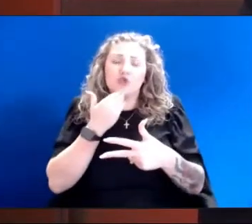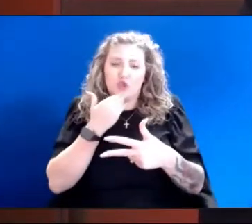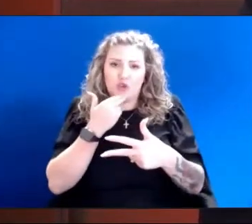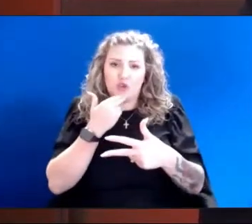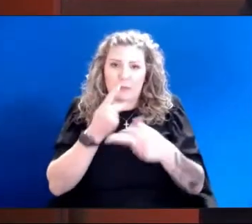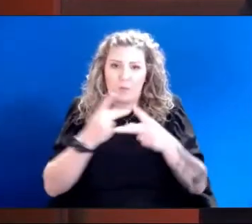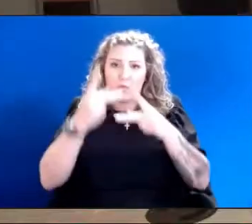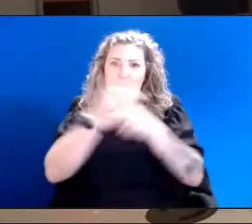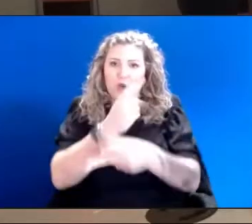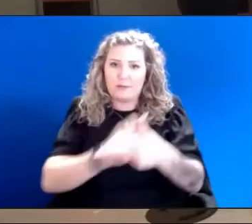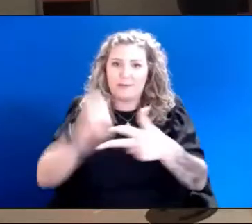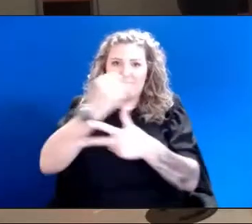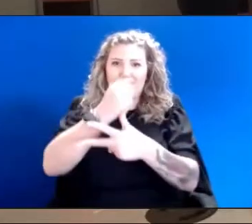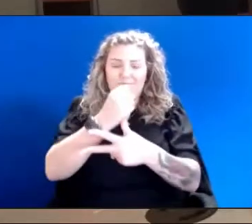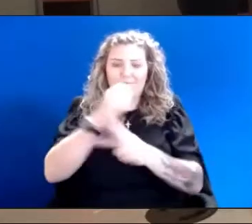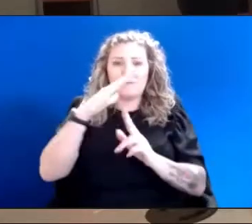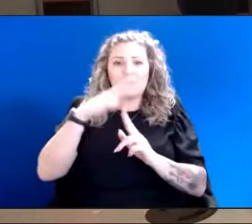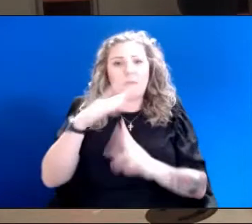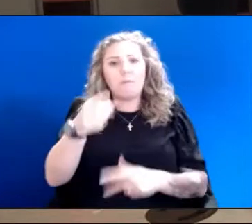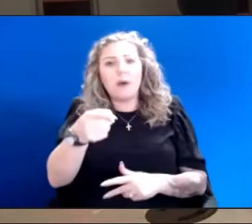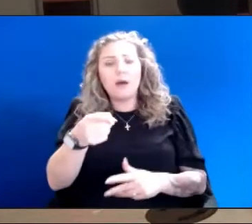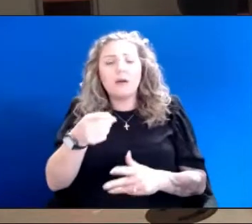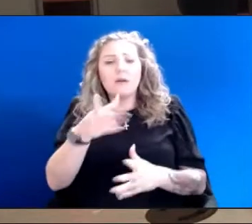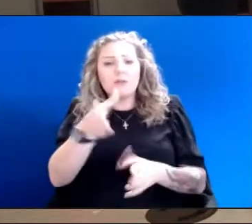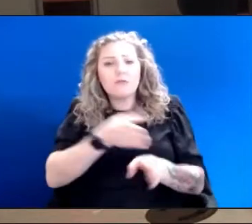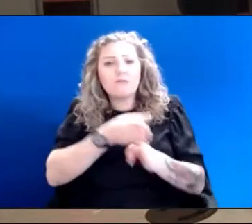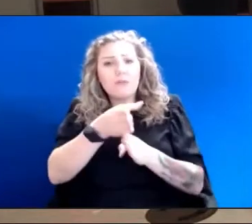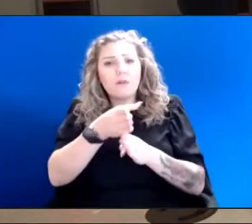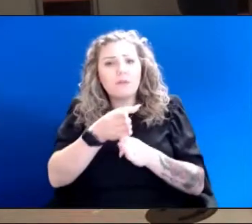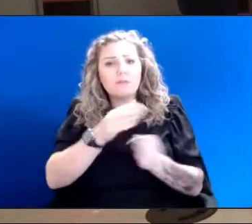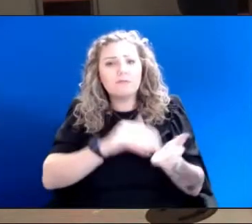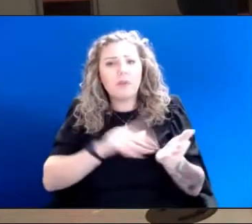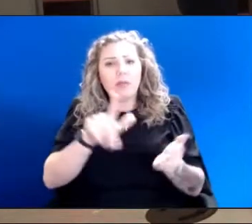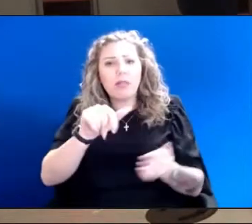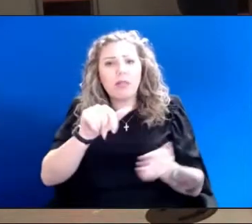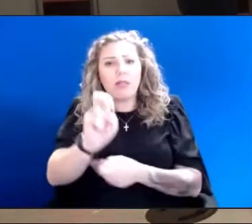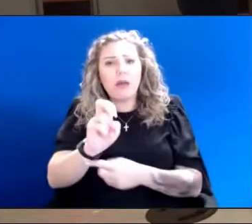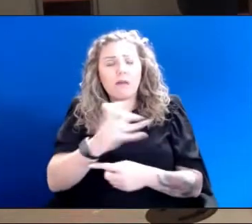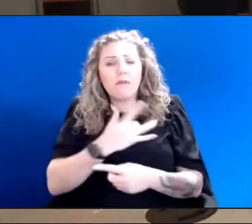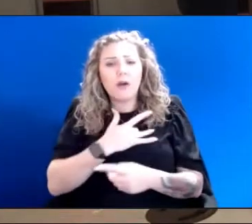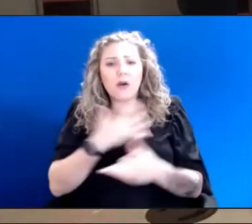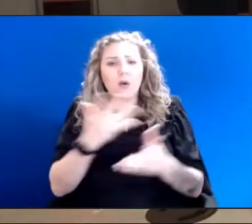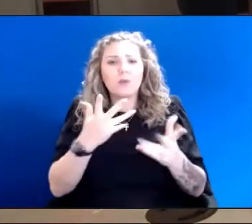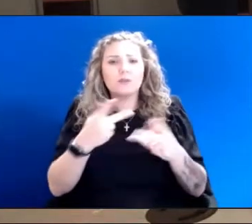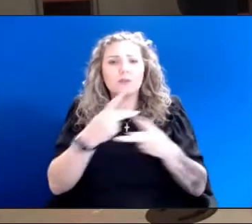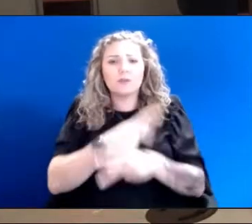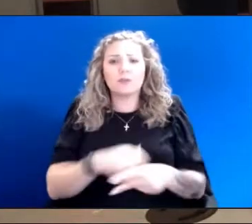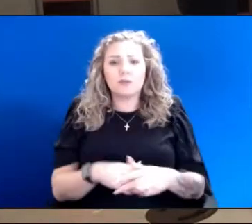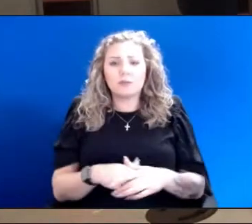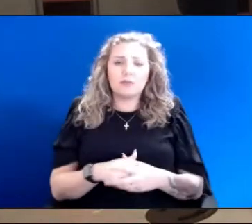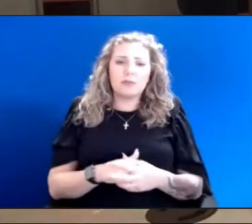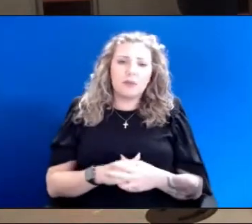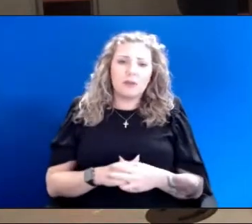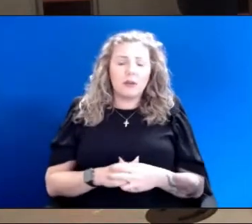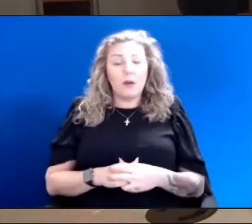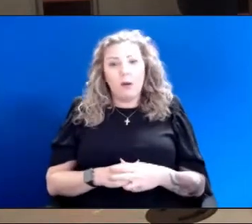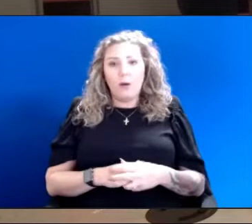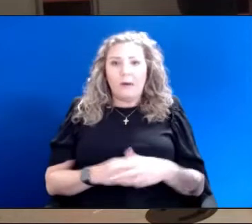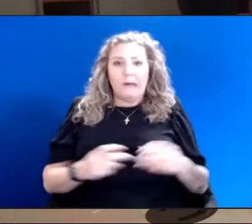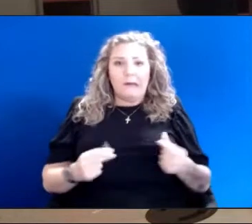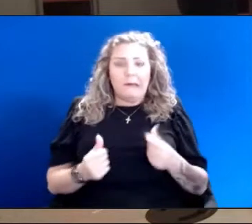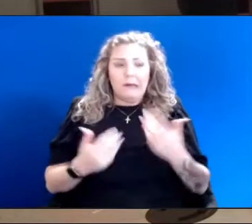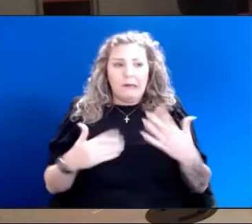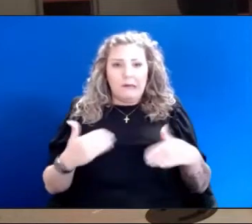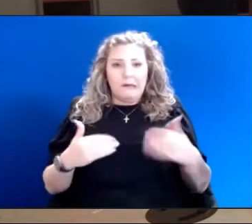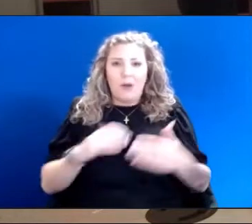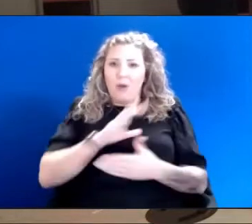one. Sugar. And what about in your profession, Dr. Love, with the heart? Sugar, salt, or fat? What's worse? Oh man, it's all of